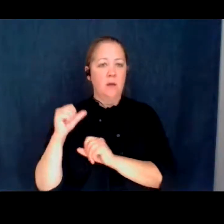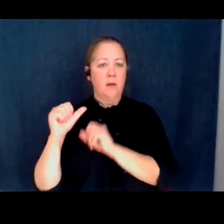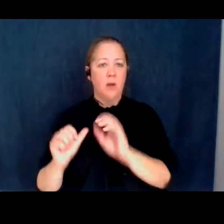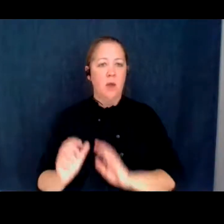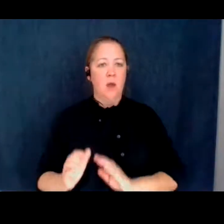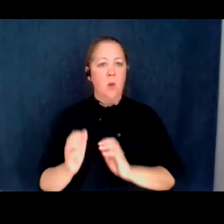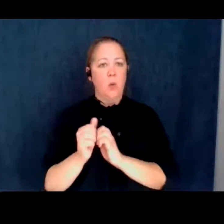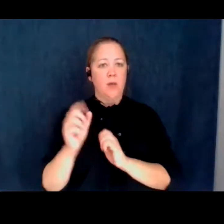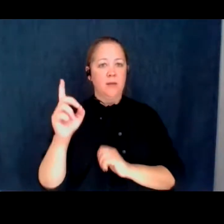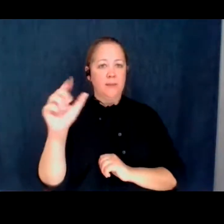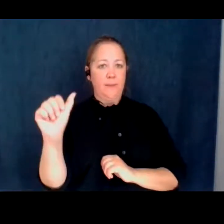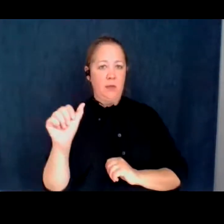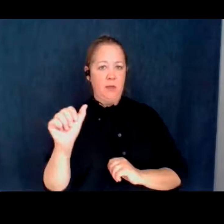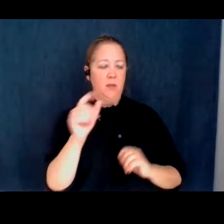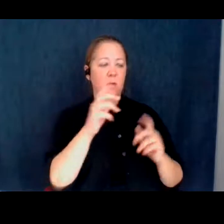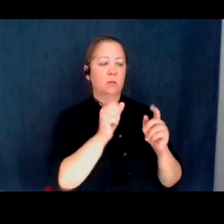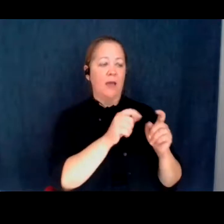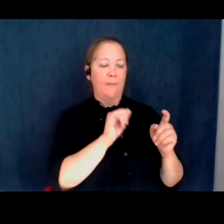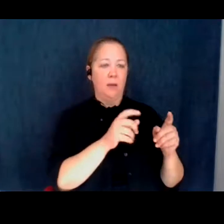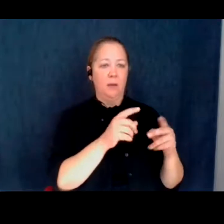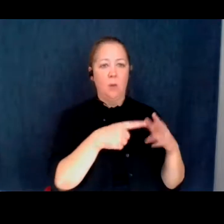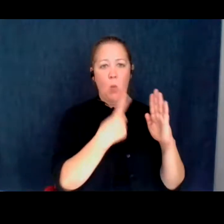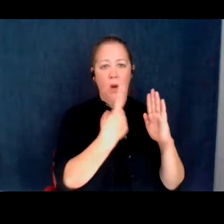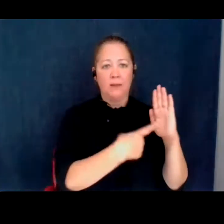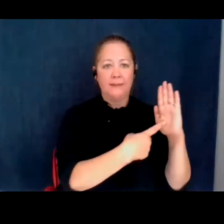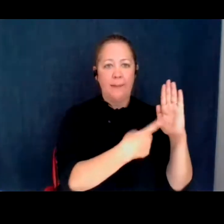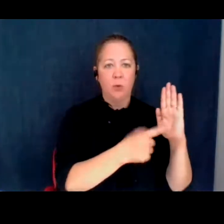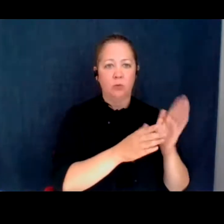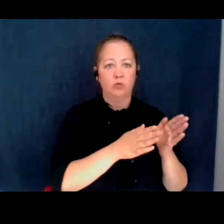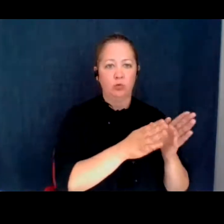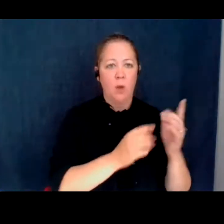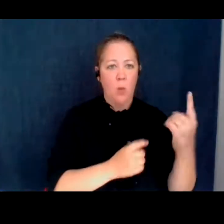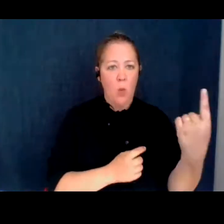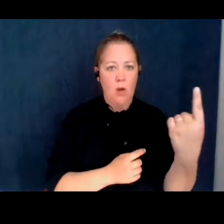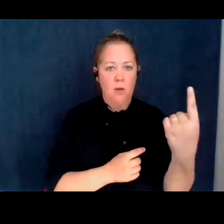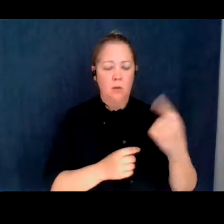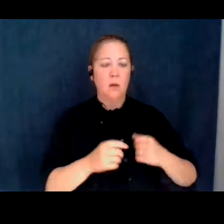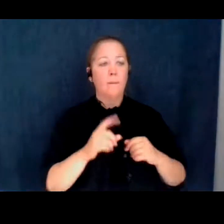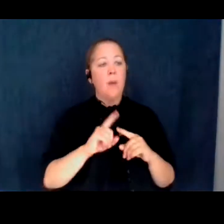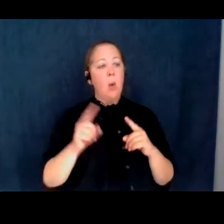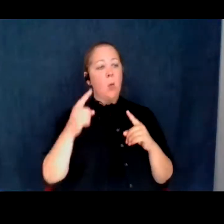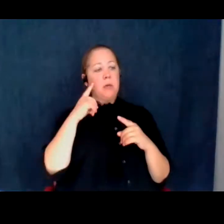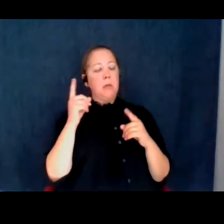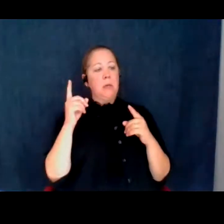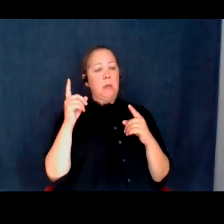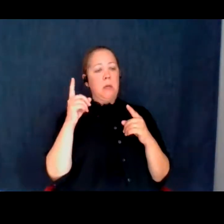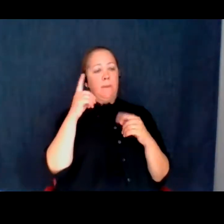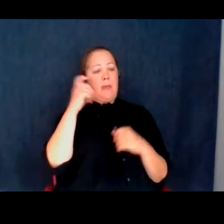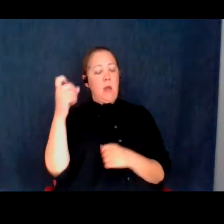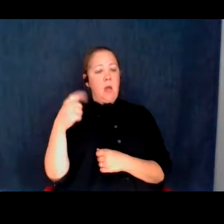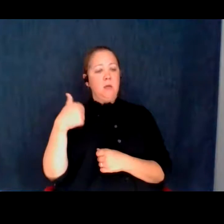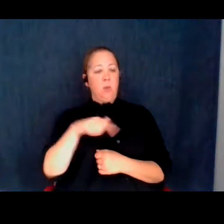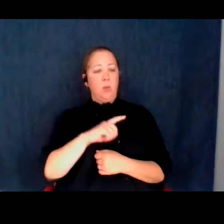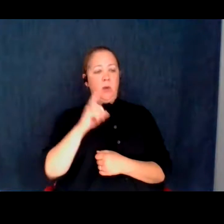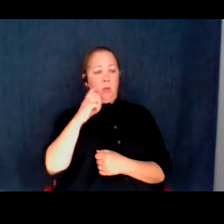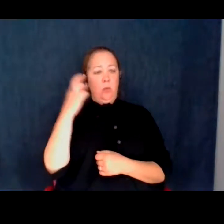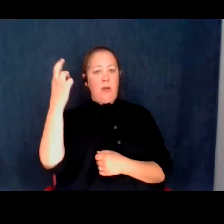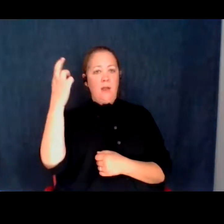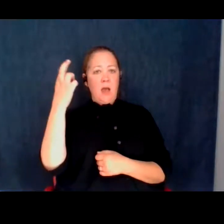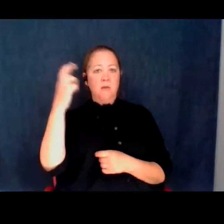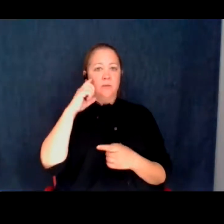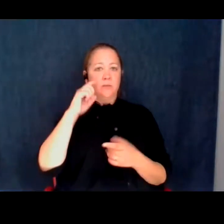track 1. And then since we were doing this virtually, we realized that we could bring the alumni with disabilities together to have the opportunity